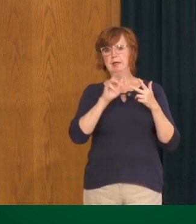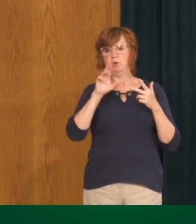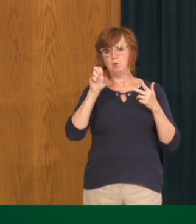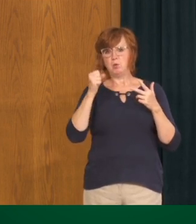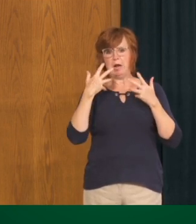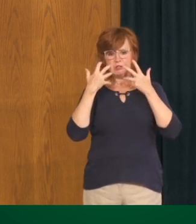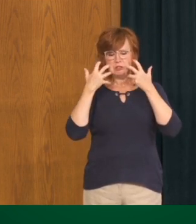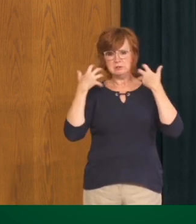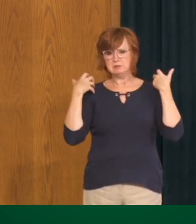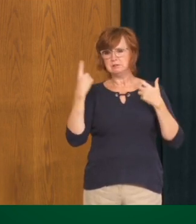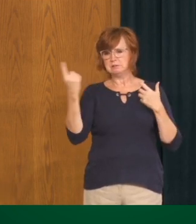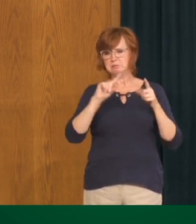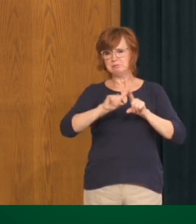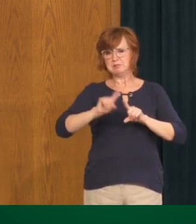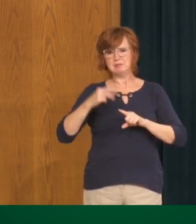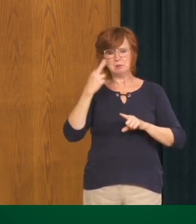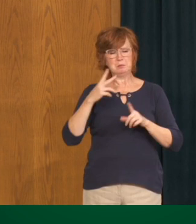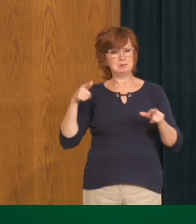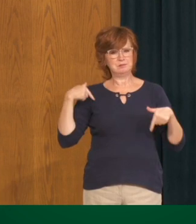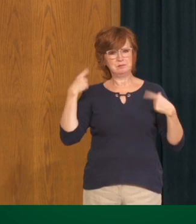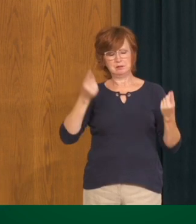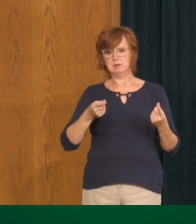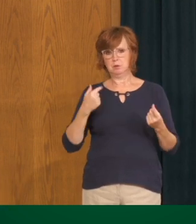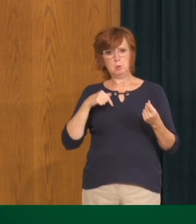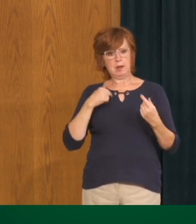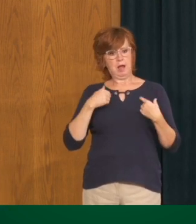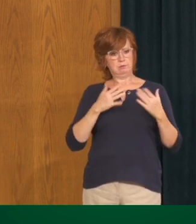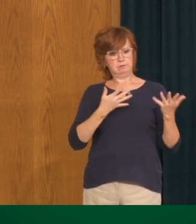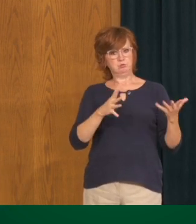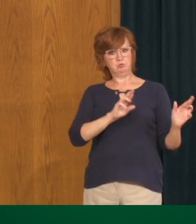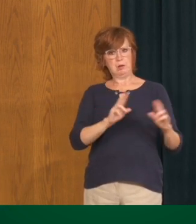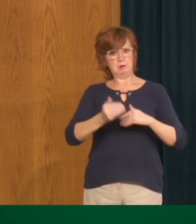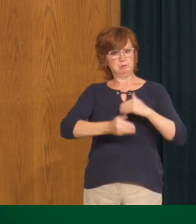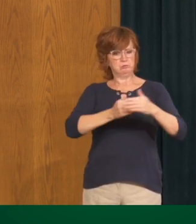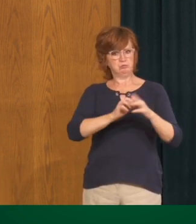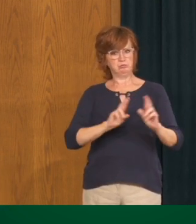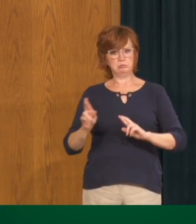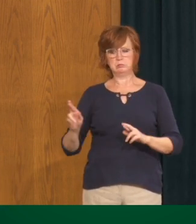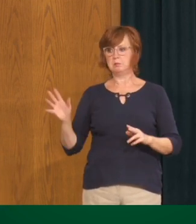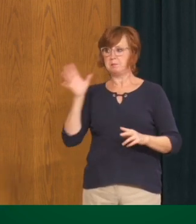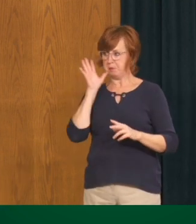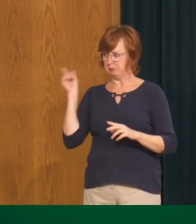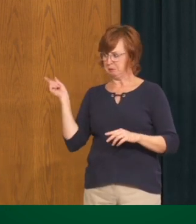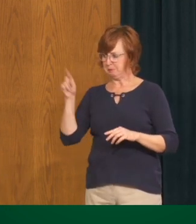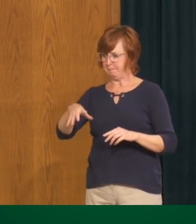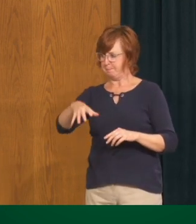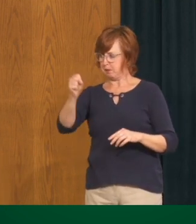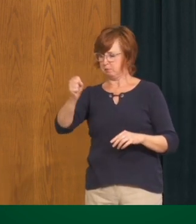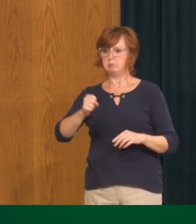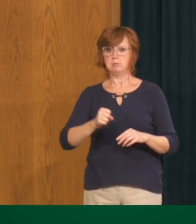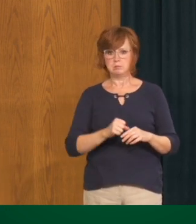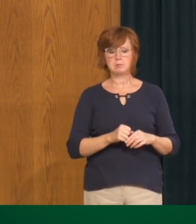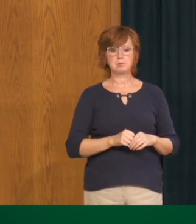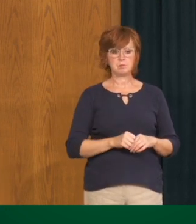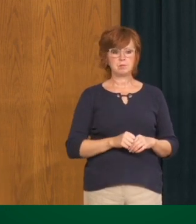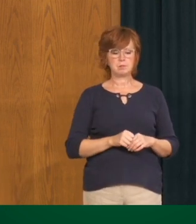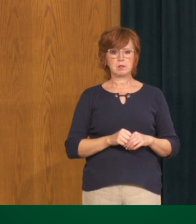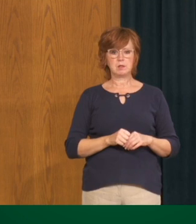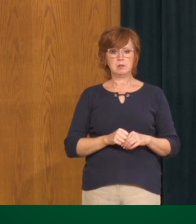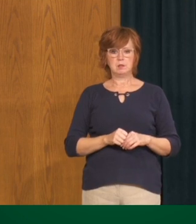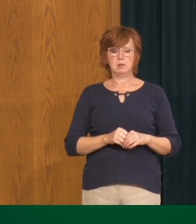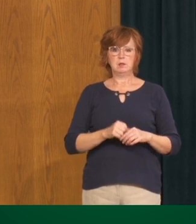when there were coughs and colds going around, which we'll again see in the fall, starting with the colder weather, while we had a lot of